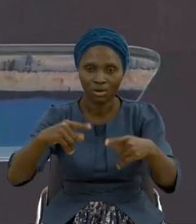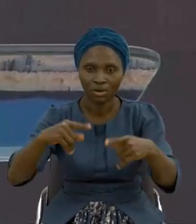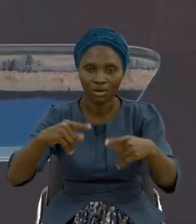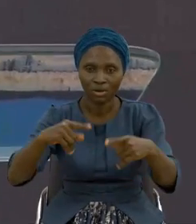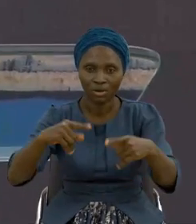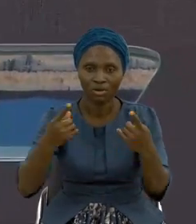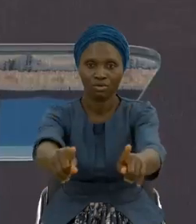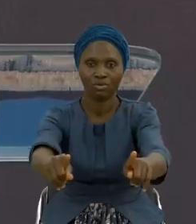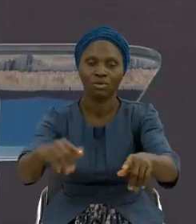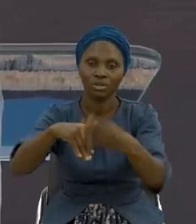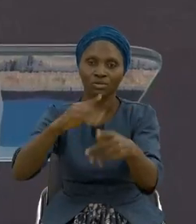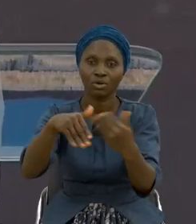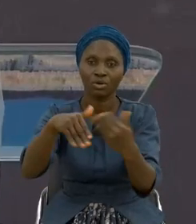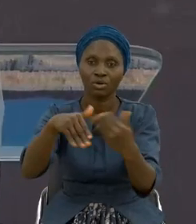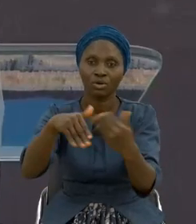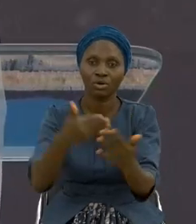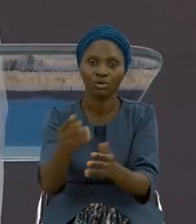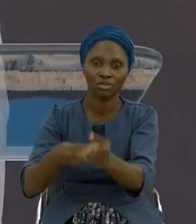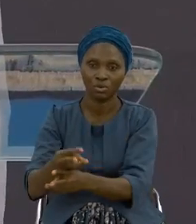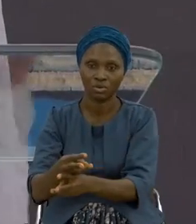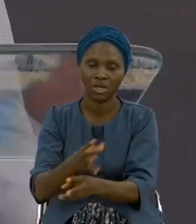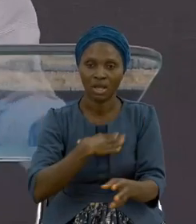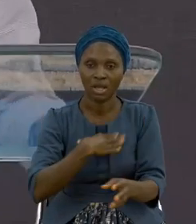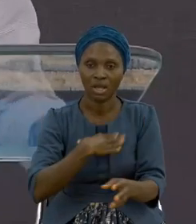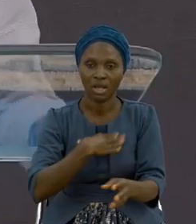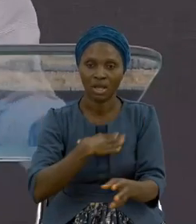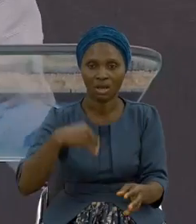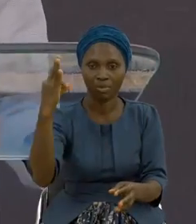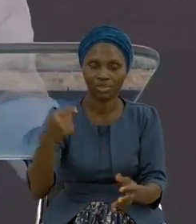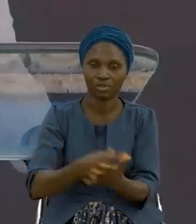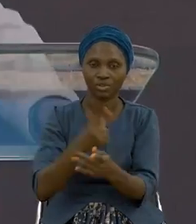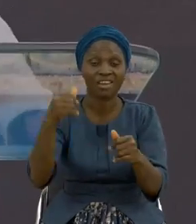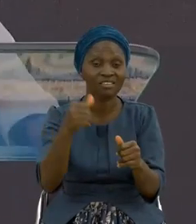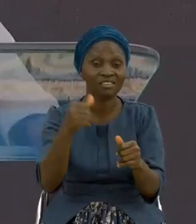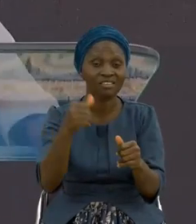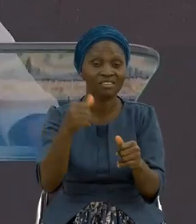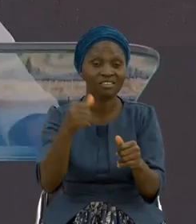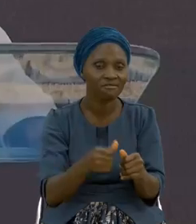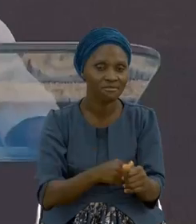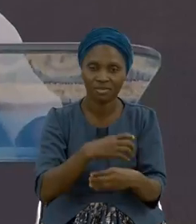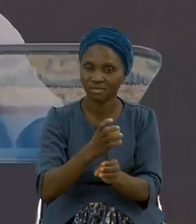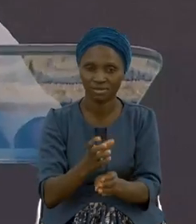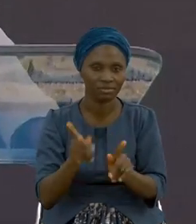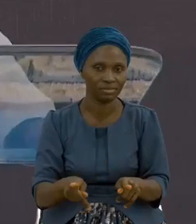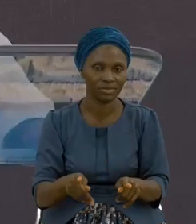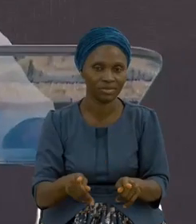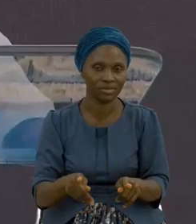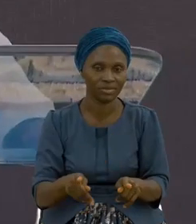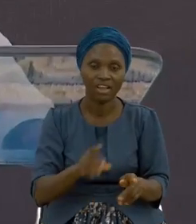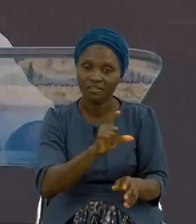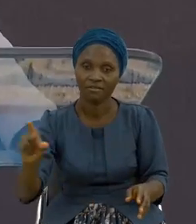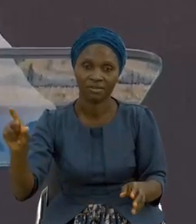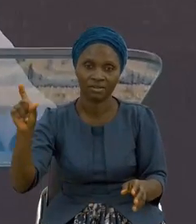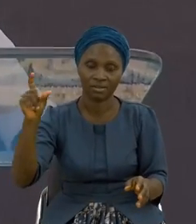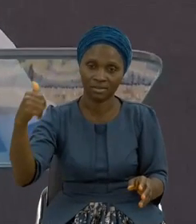preach the gospel to every creature verse 16 he that believeth and is